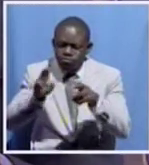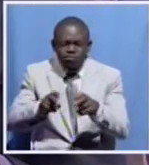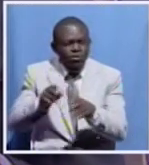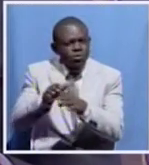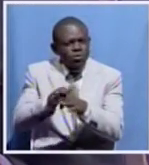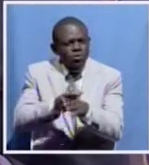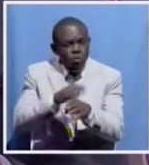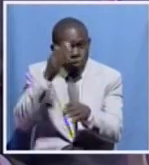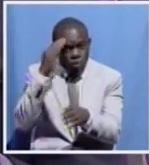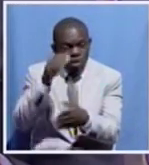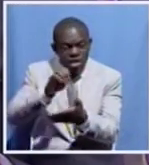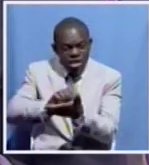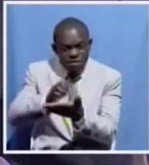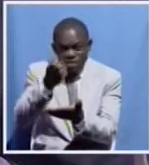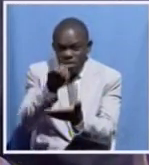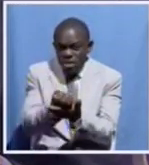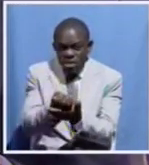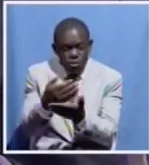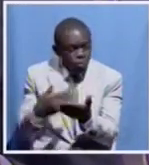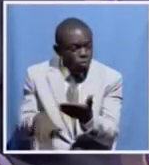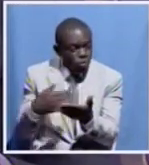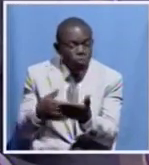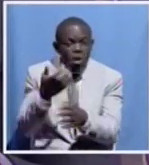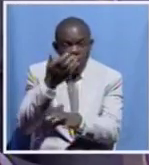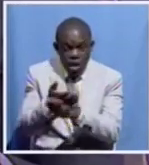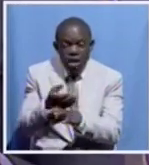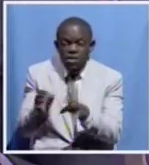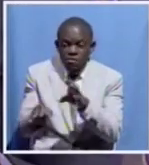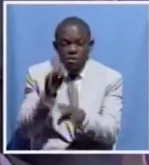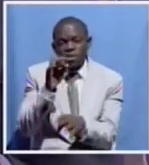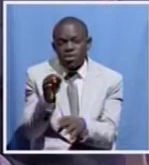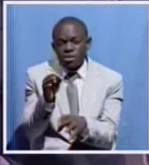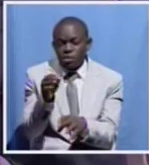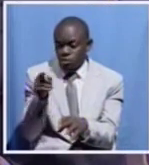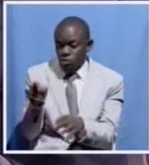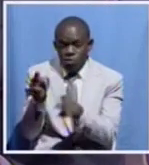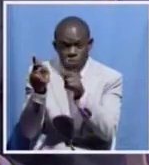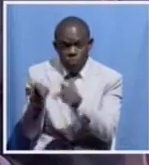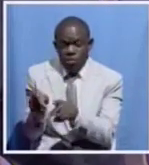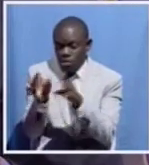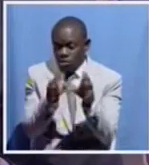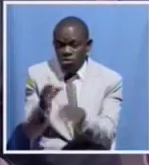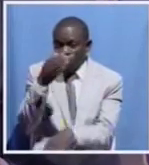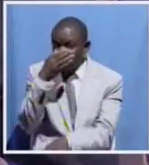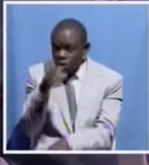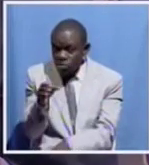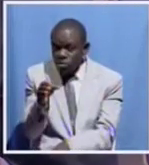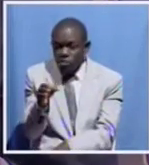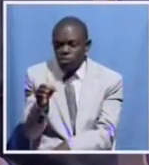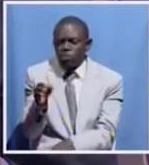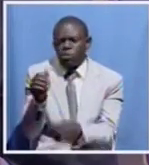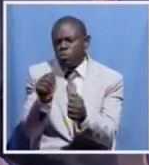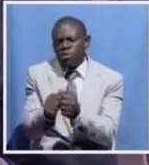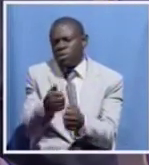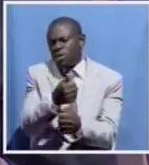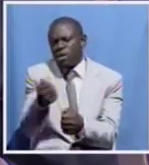are on a mutual basis. One is gaining and the other is gaining. So for you to get evidence, concrete evidence, is a